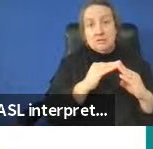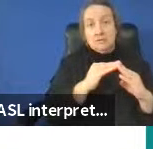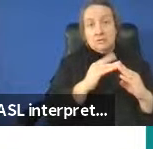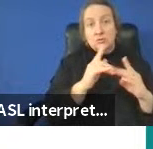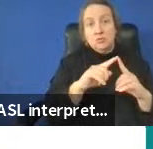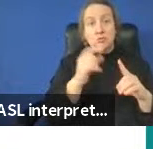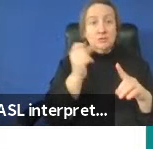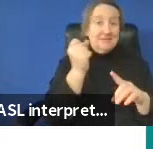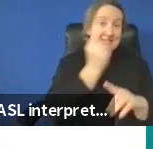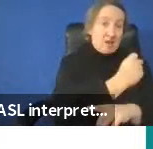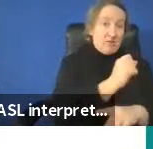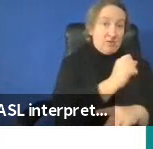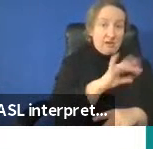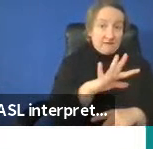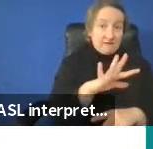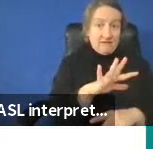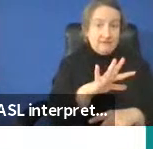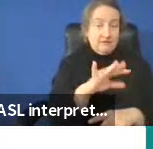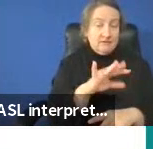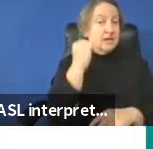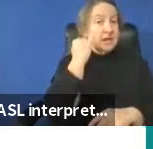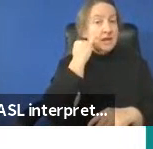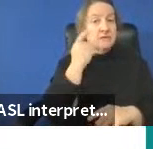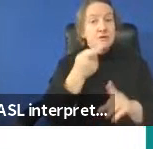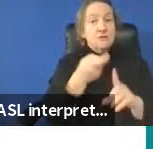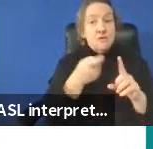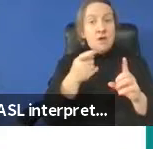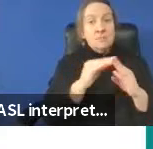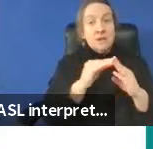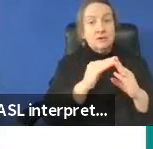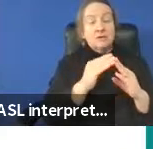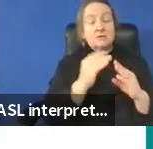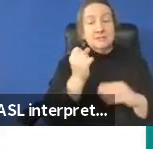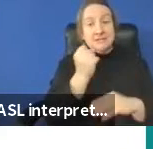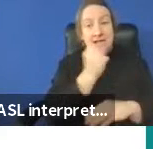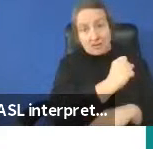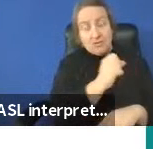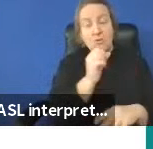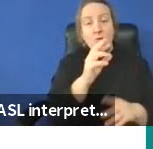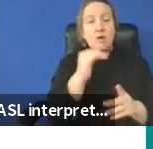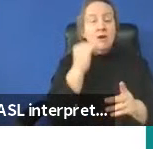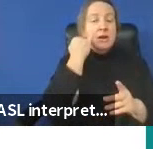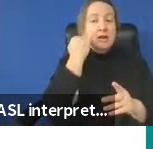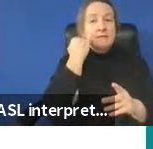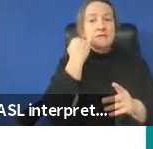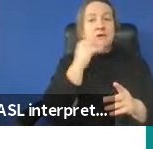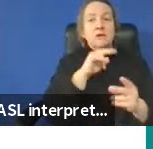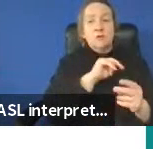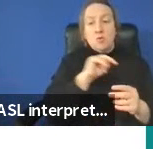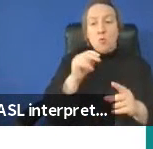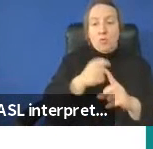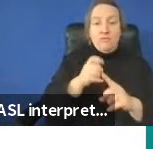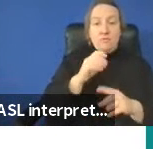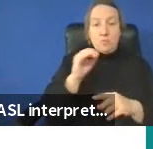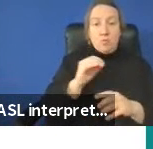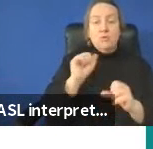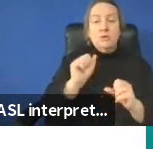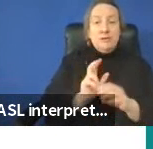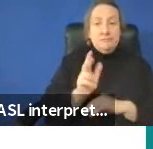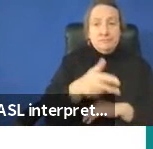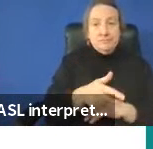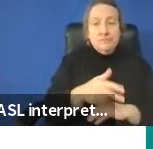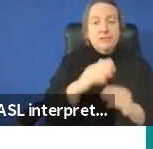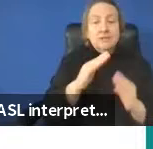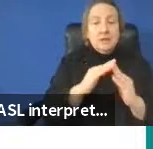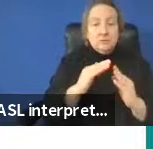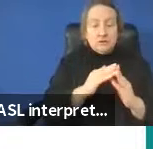of I-5. So if you're coming from downtown going southbound, or if you're coming northbound from Oregon, you can exit to